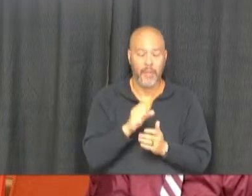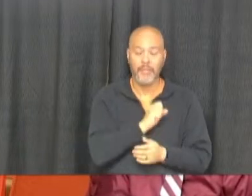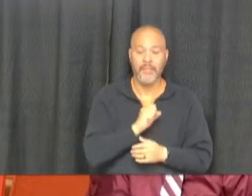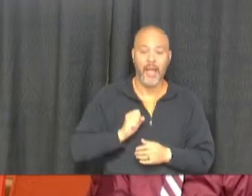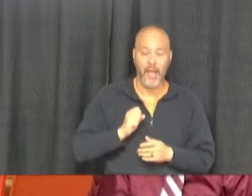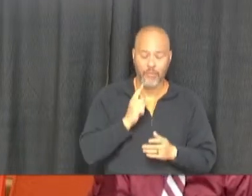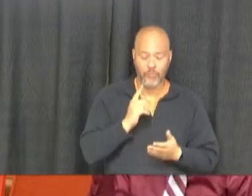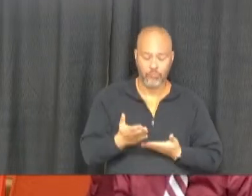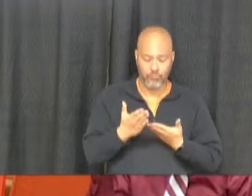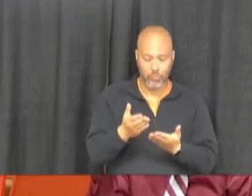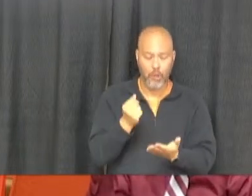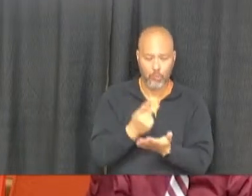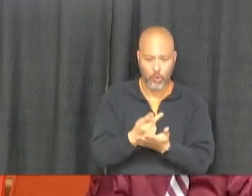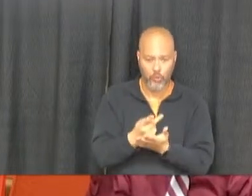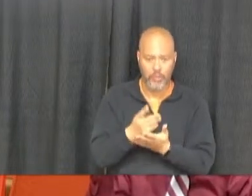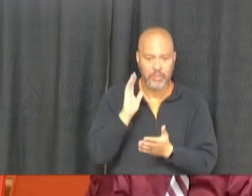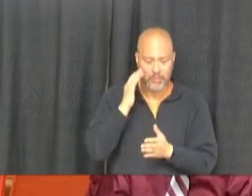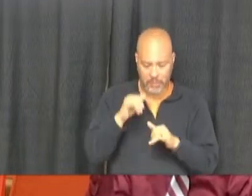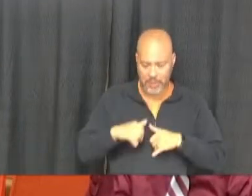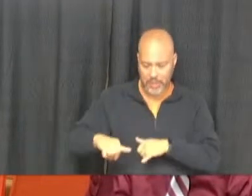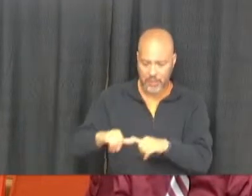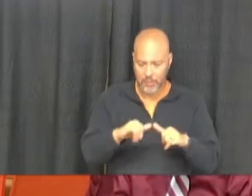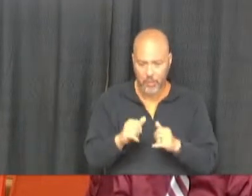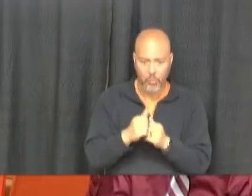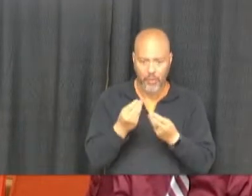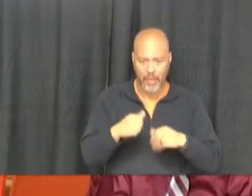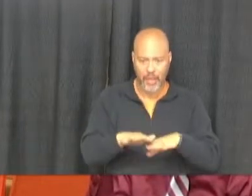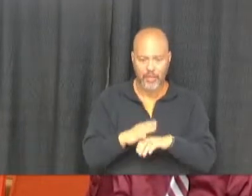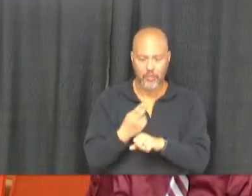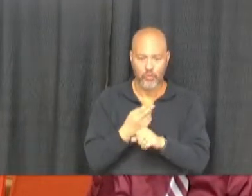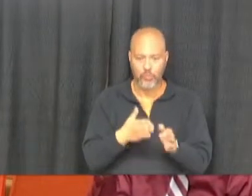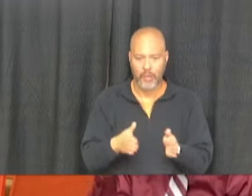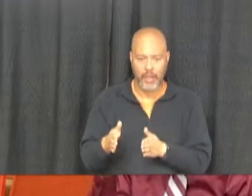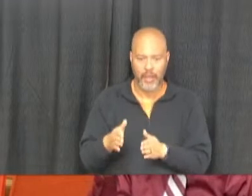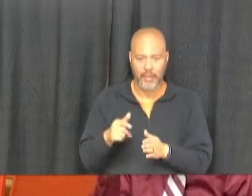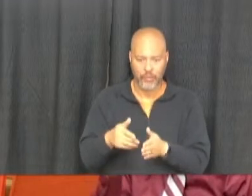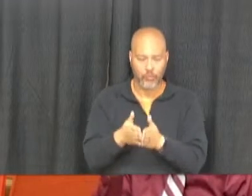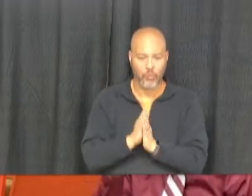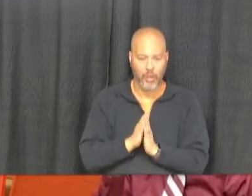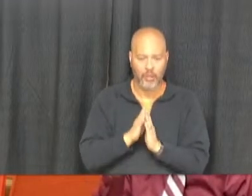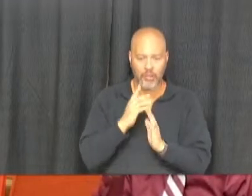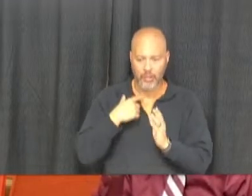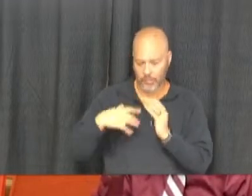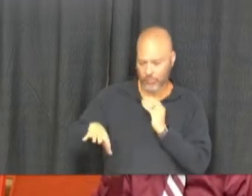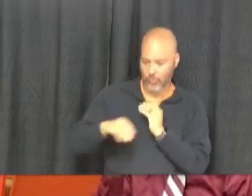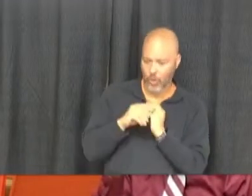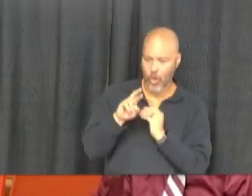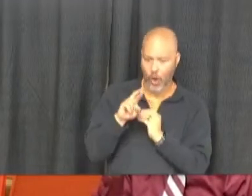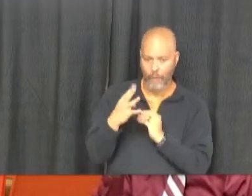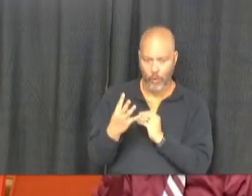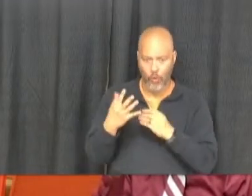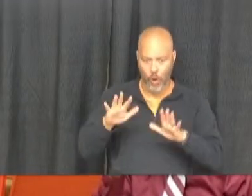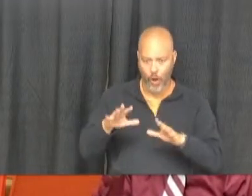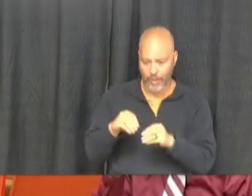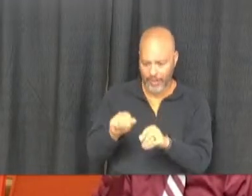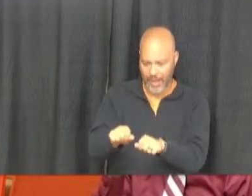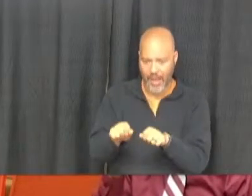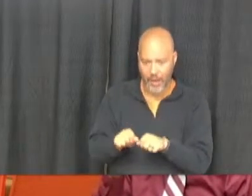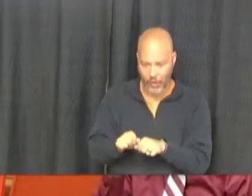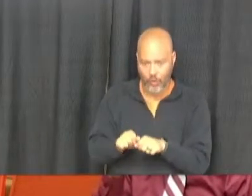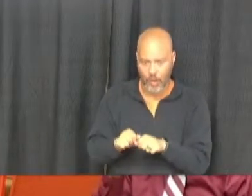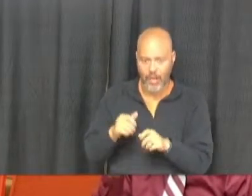Staff recommends approval. The proposed request is consistent with the land use plan. This request is an extension of R4 in an area that